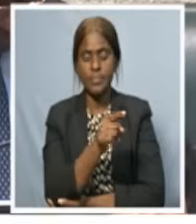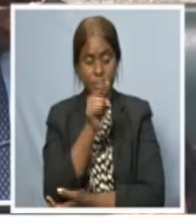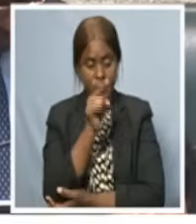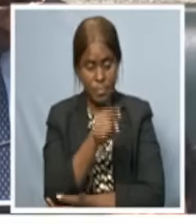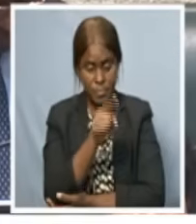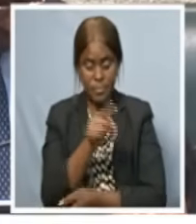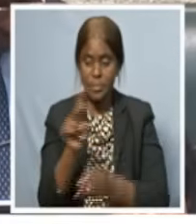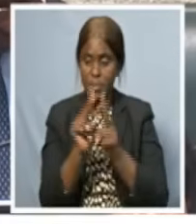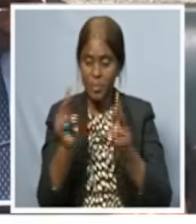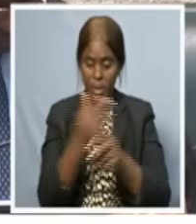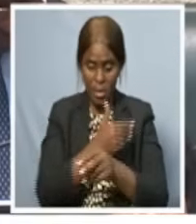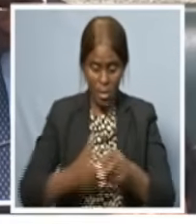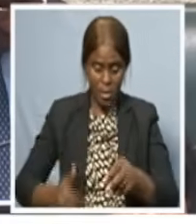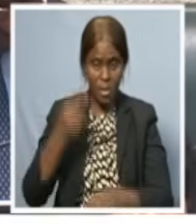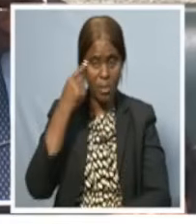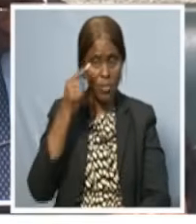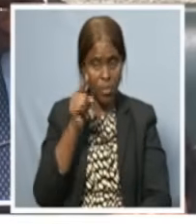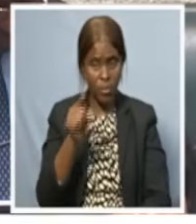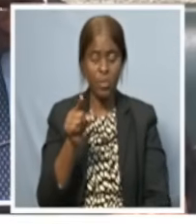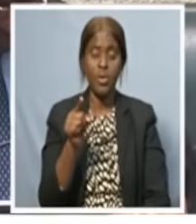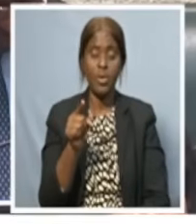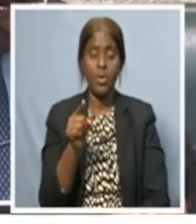This is very critical for you.